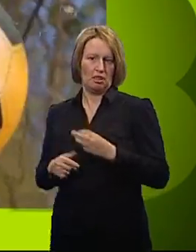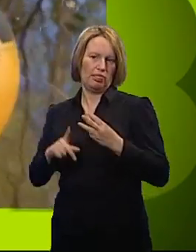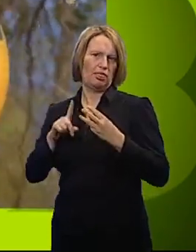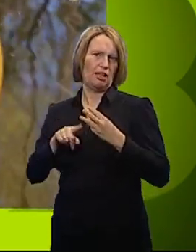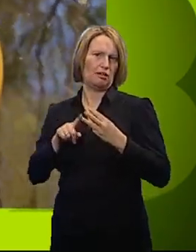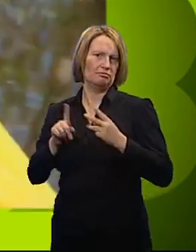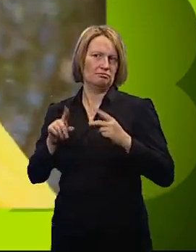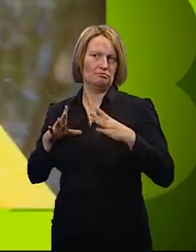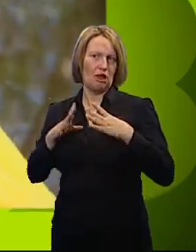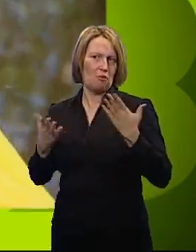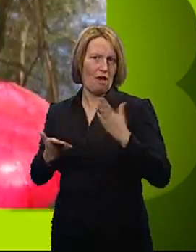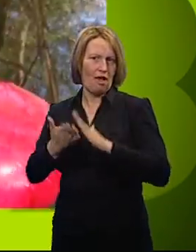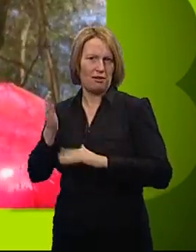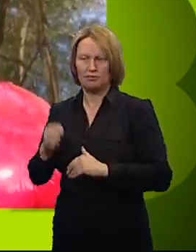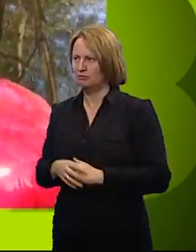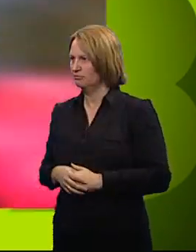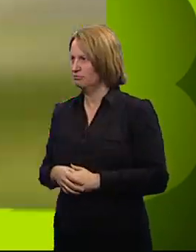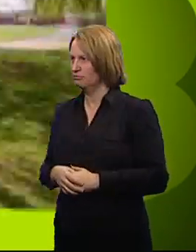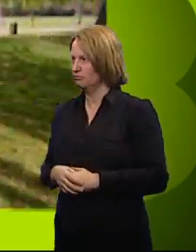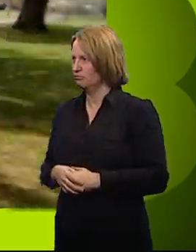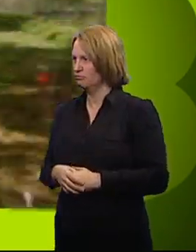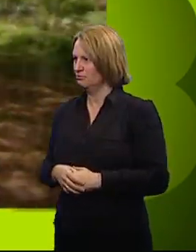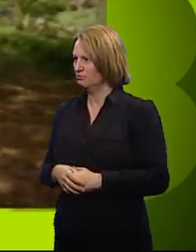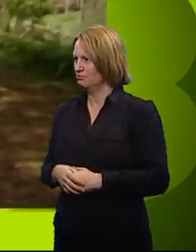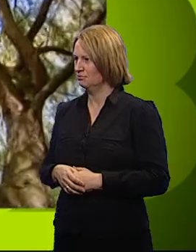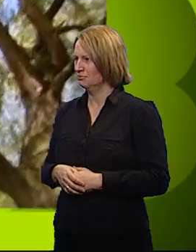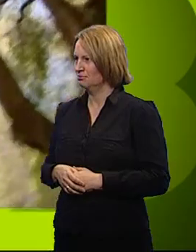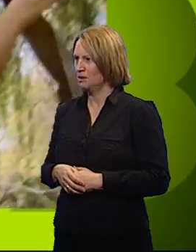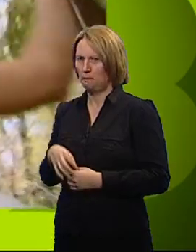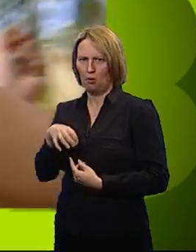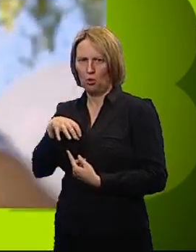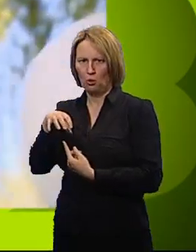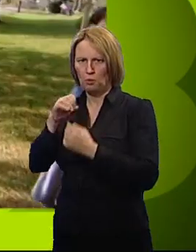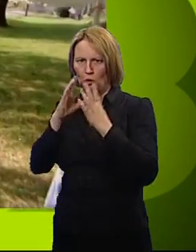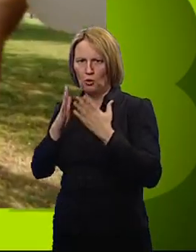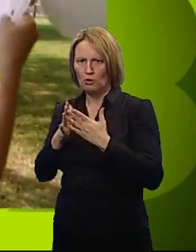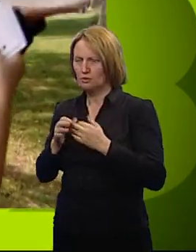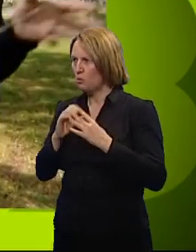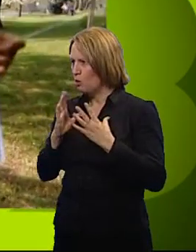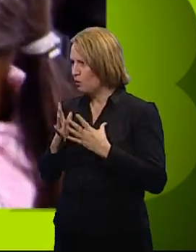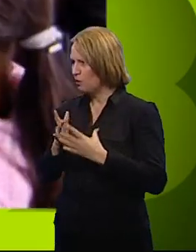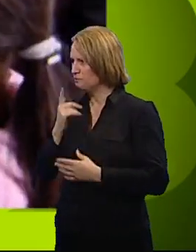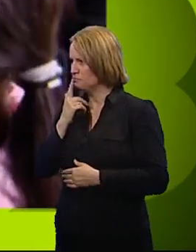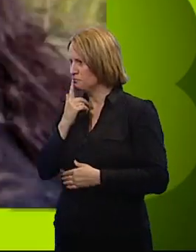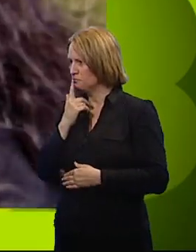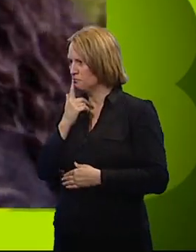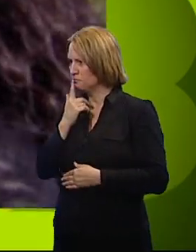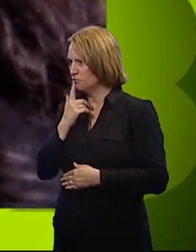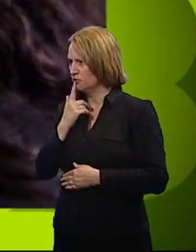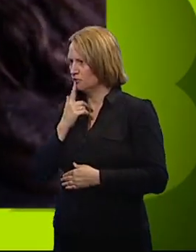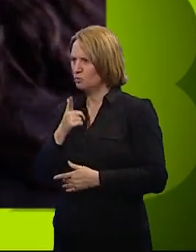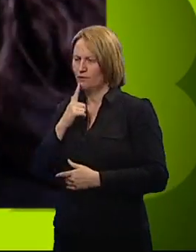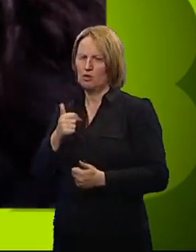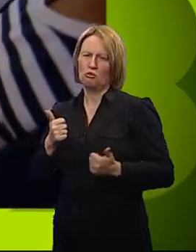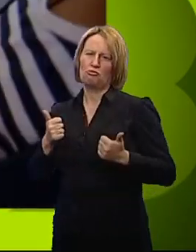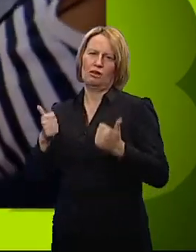well, but how will they get on with final break number three? Look, I see balloons. I see balloons. It's a give me a breaky thing. You'll all have